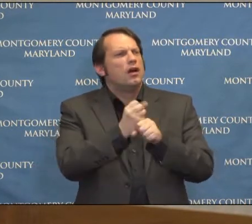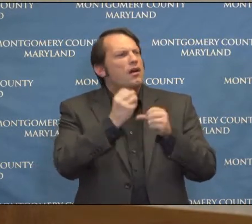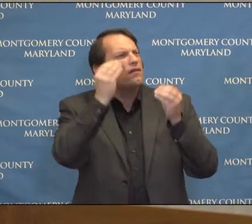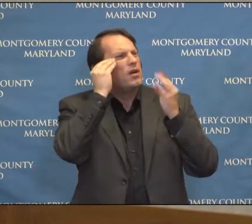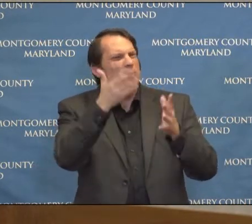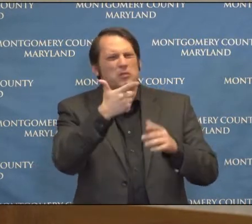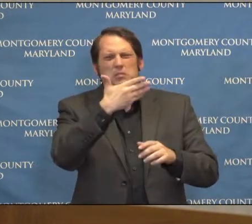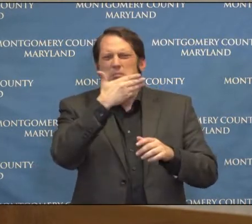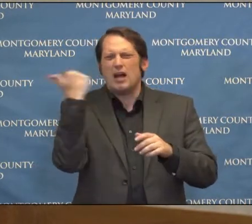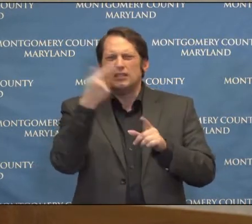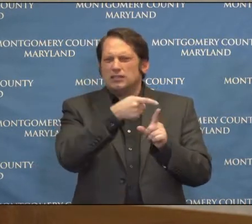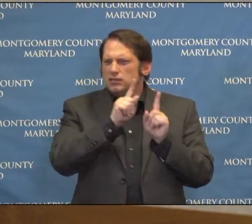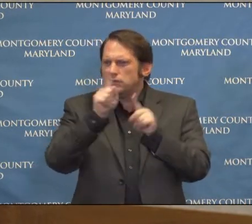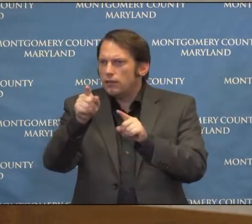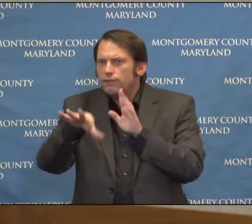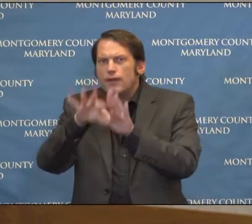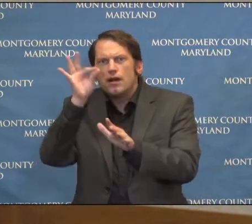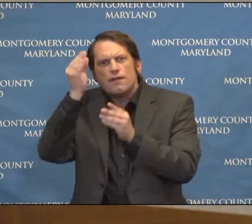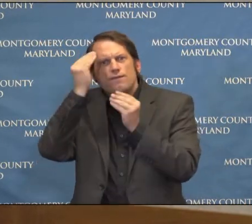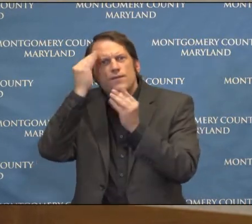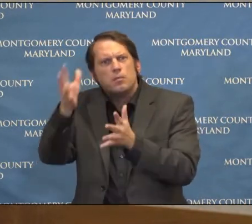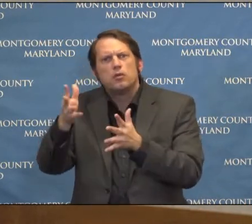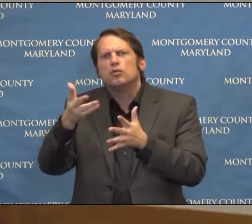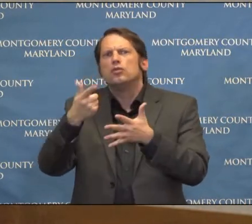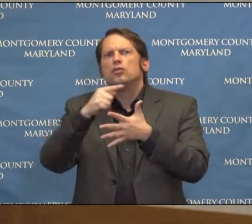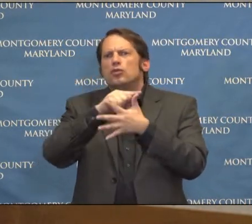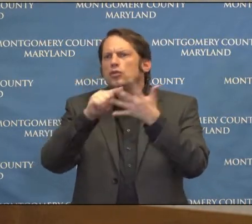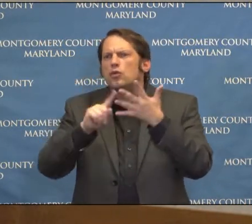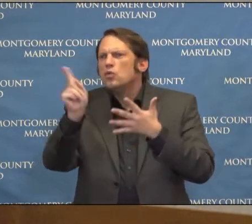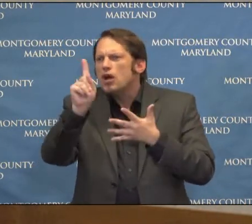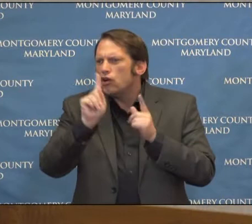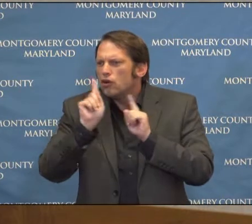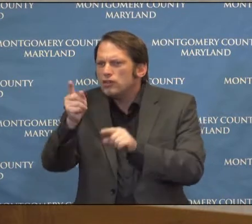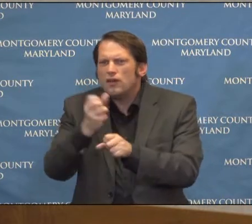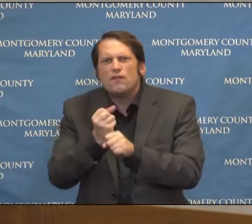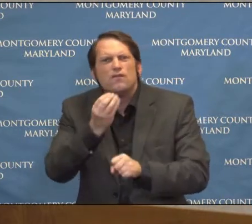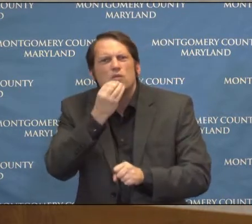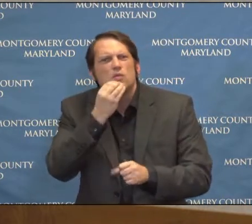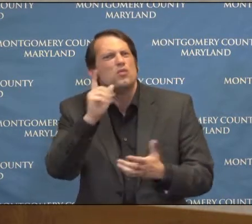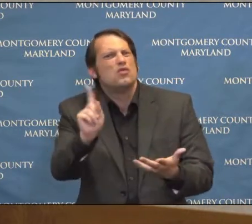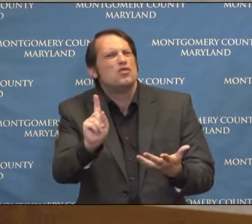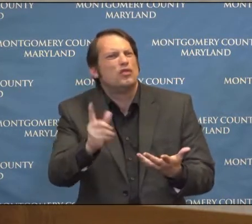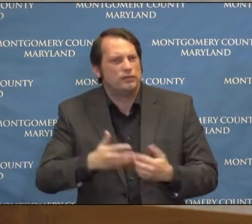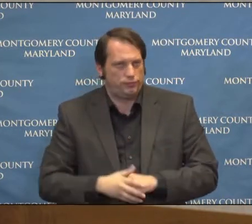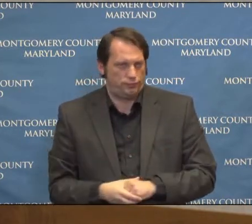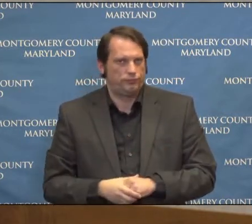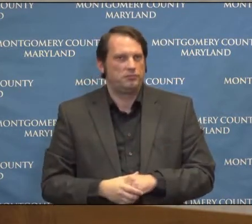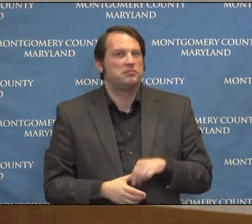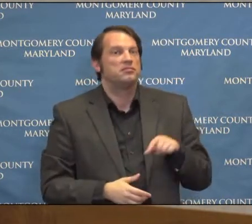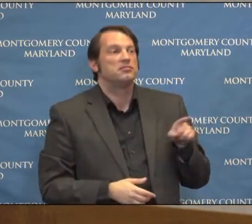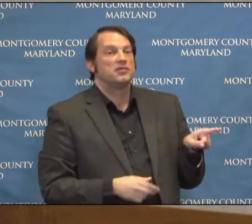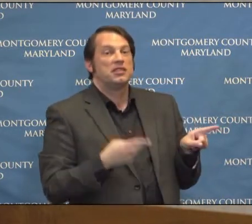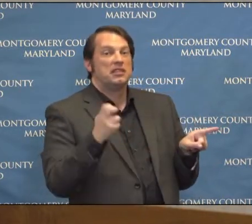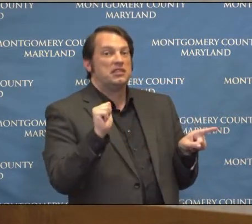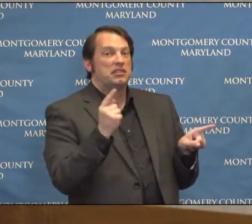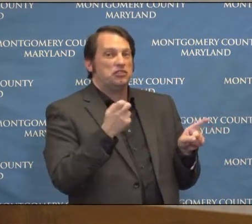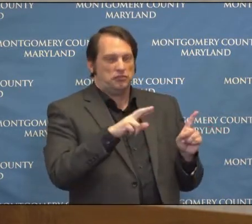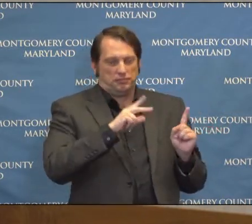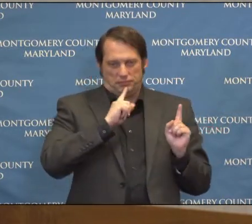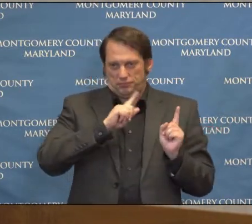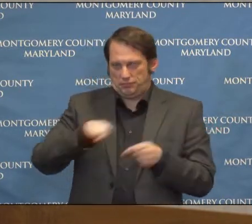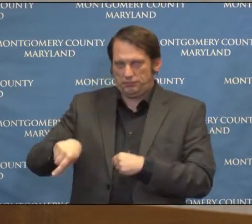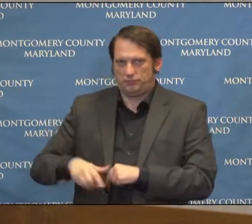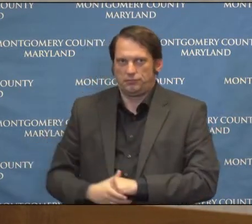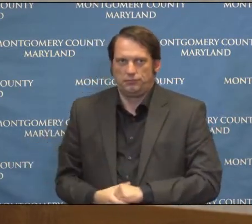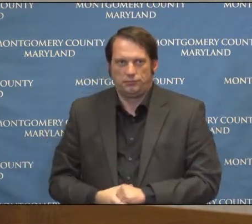where is food being served? Thank you so much. And as a resident, a parent, an employer, and somebody with